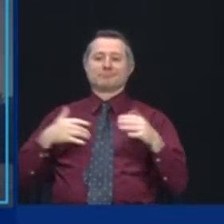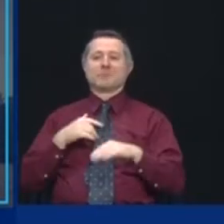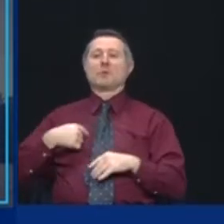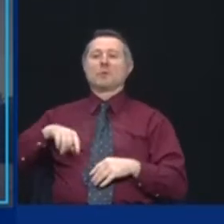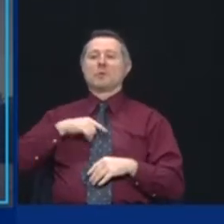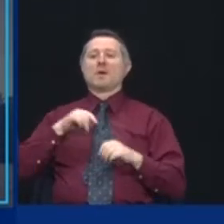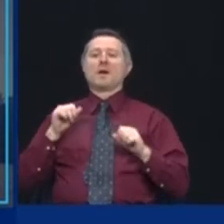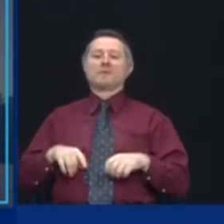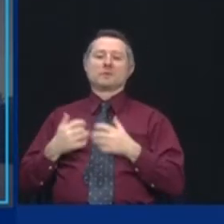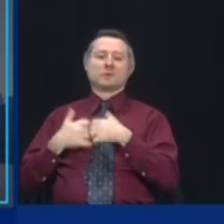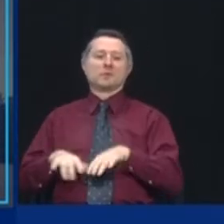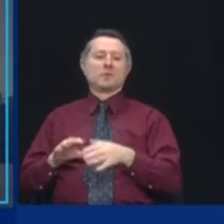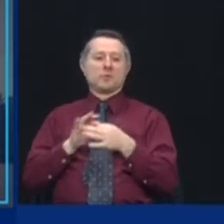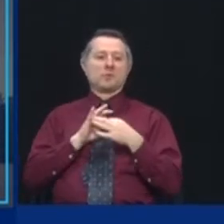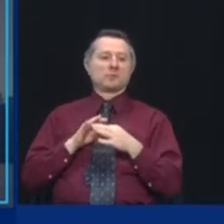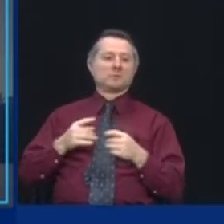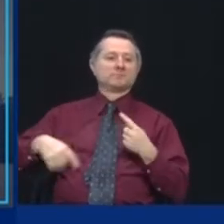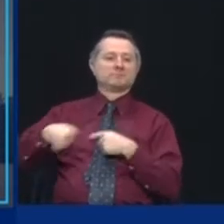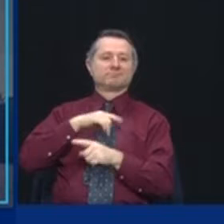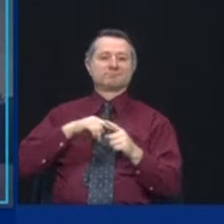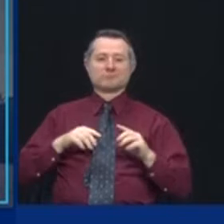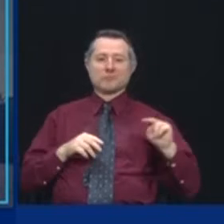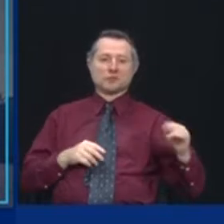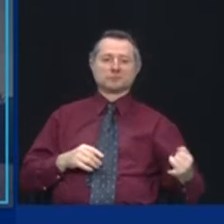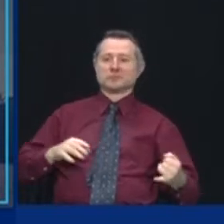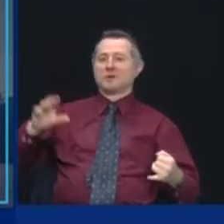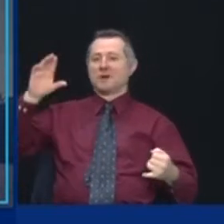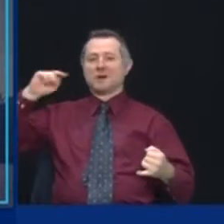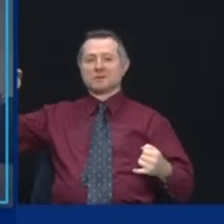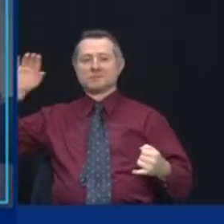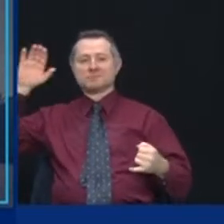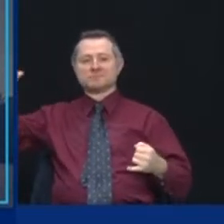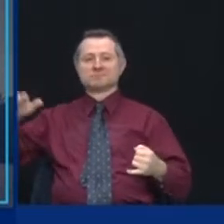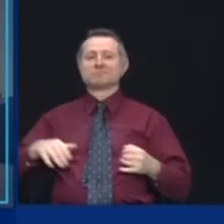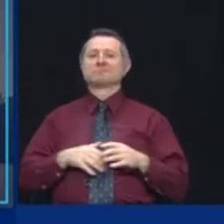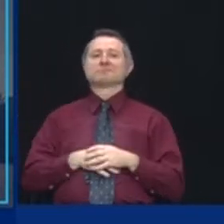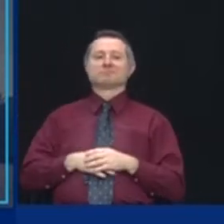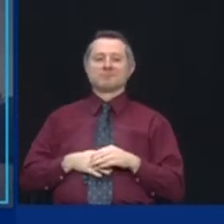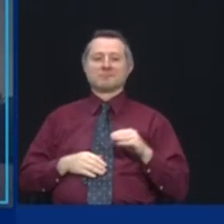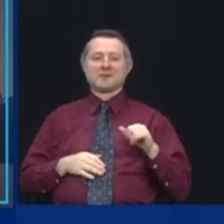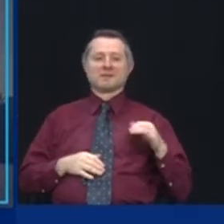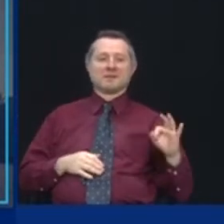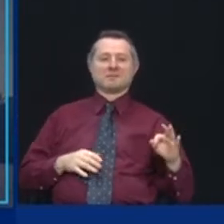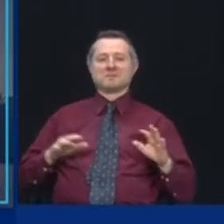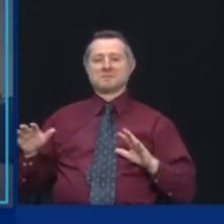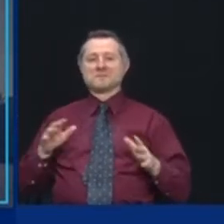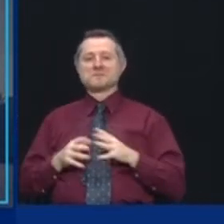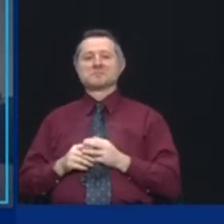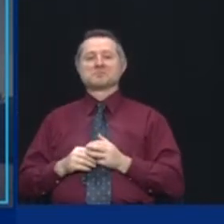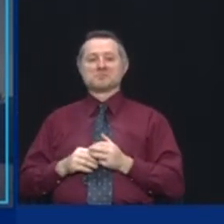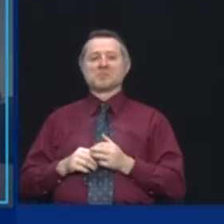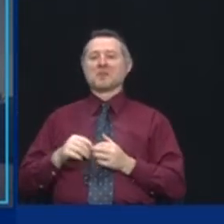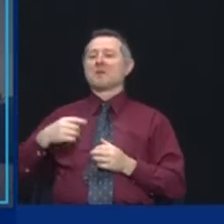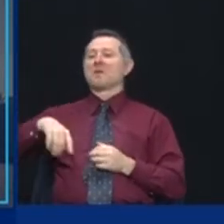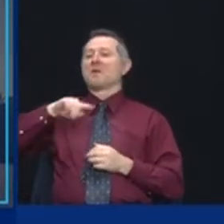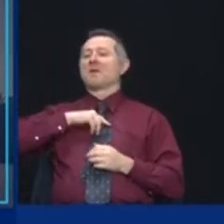New Jersey, Connecticut, and we have dramatically lifted capacity,